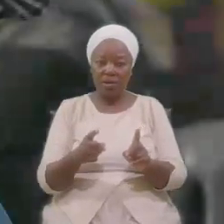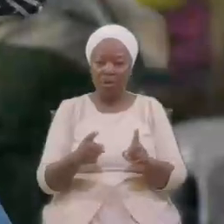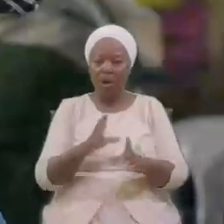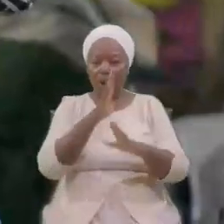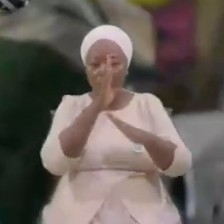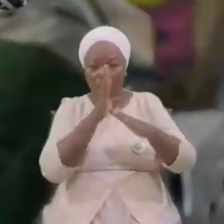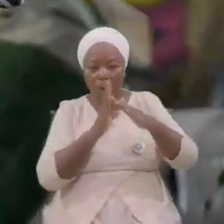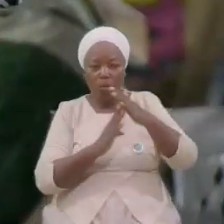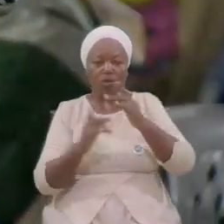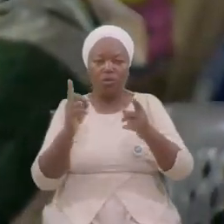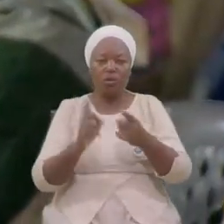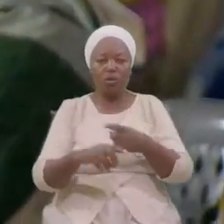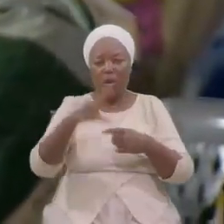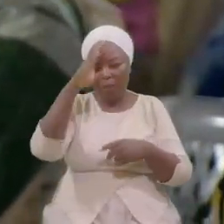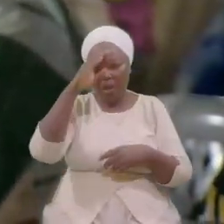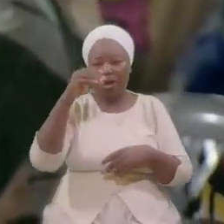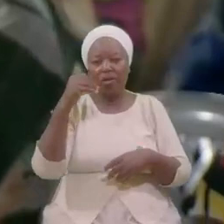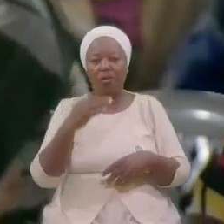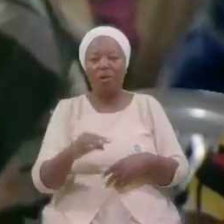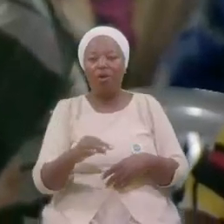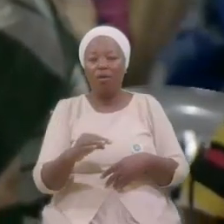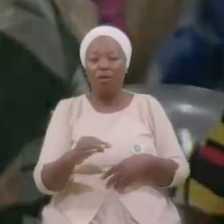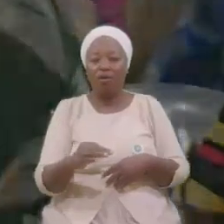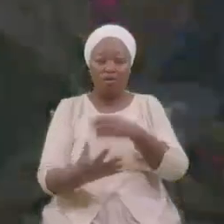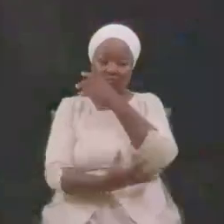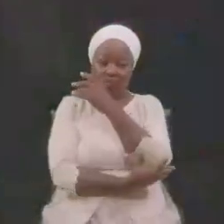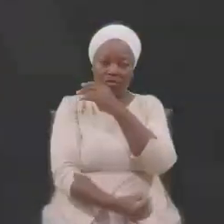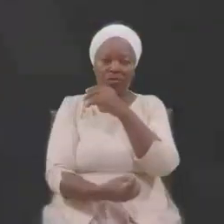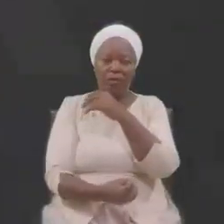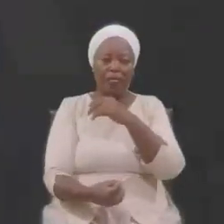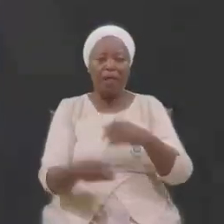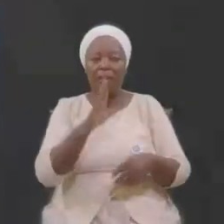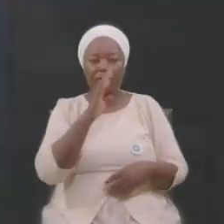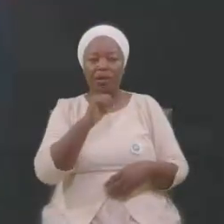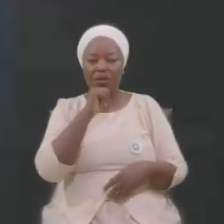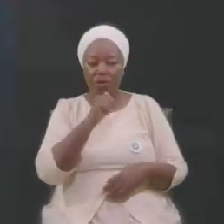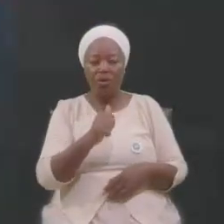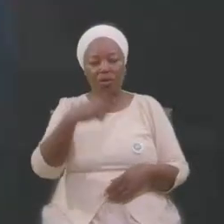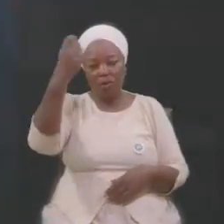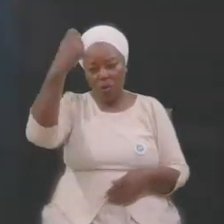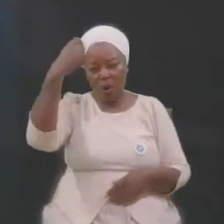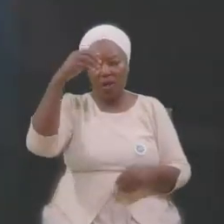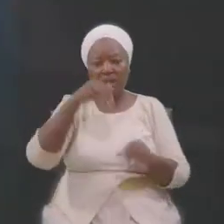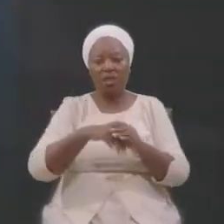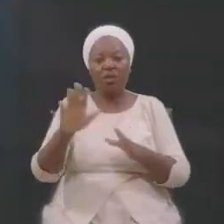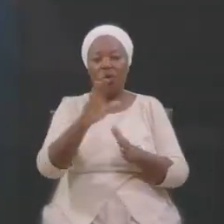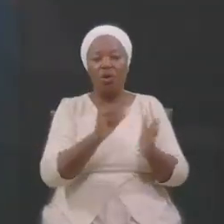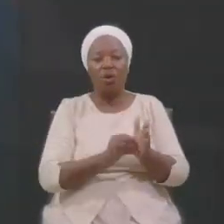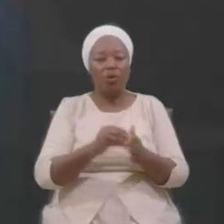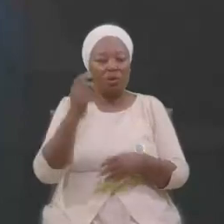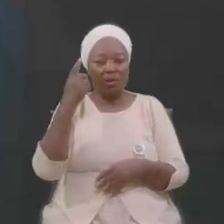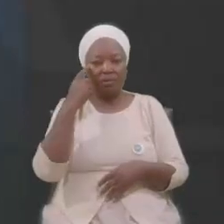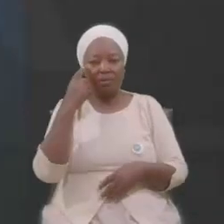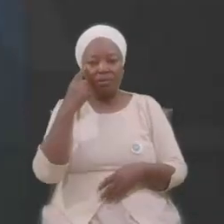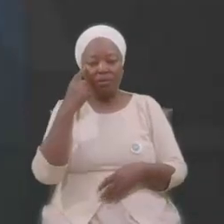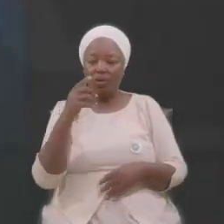condescend to men of low estate. Be not wise in your own conceit.